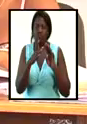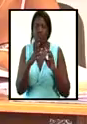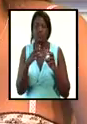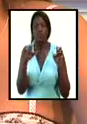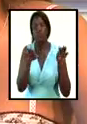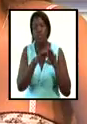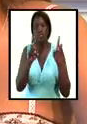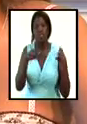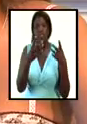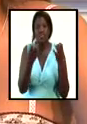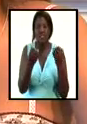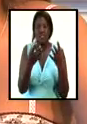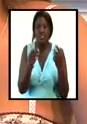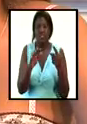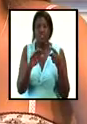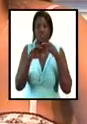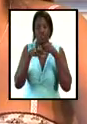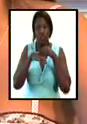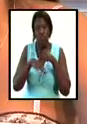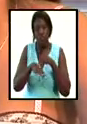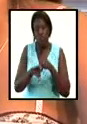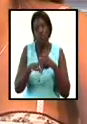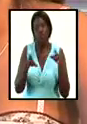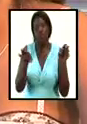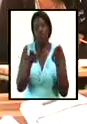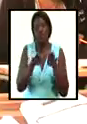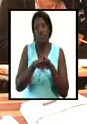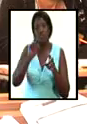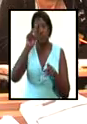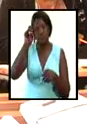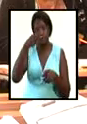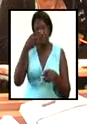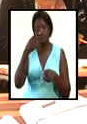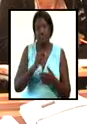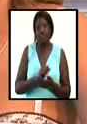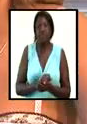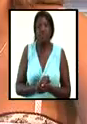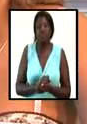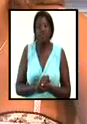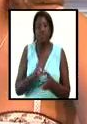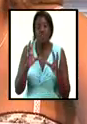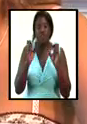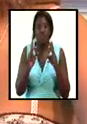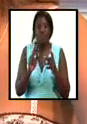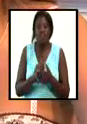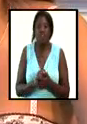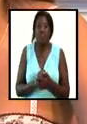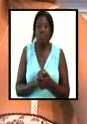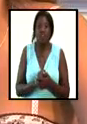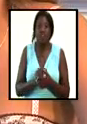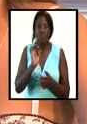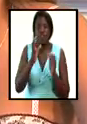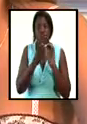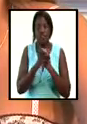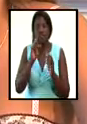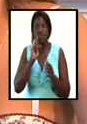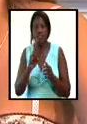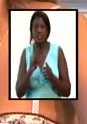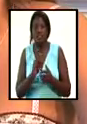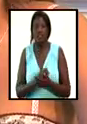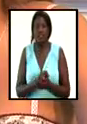form today, and tomorrow we'll look at the apostrophe in detail. Okay, miss. As Chantel said before,